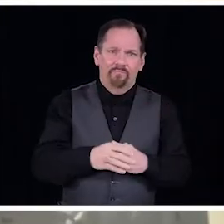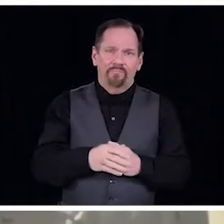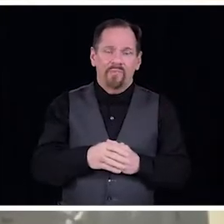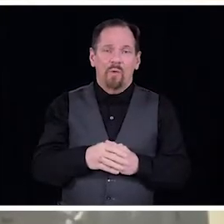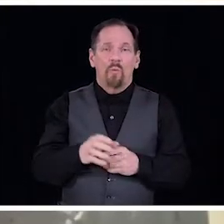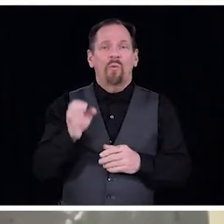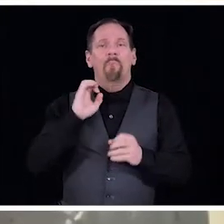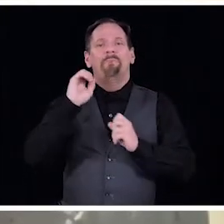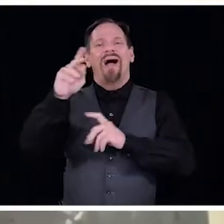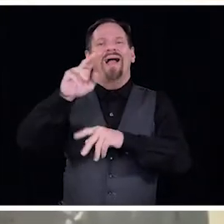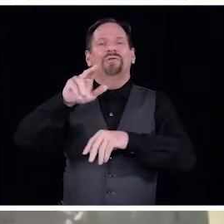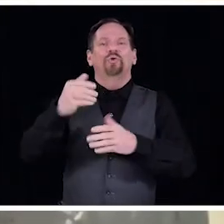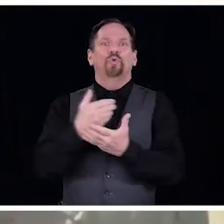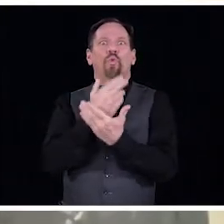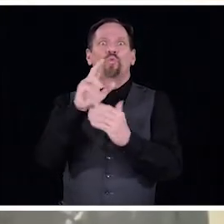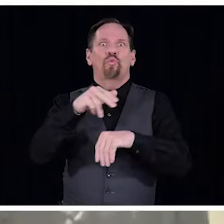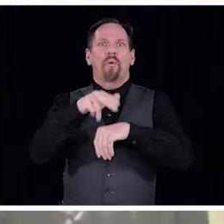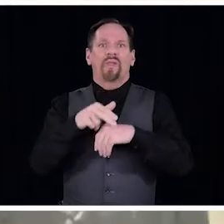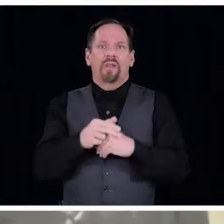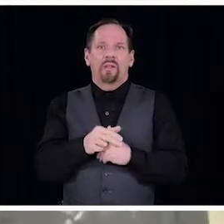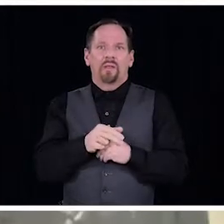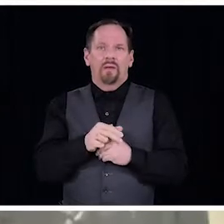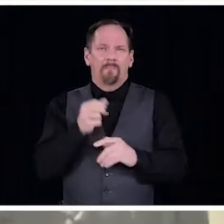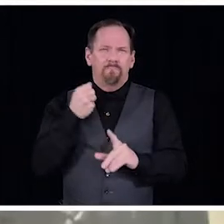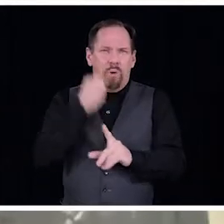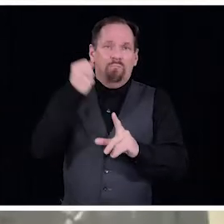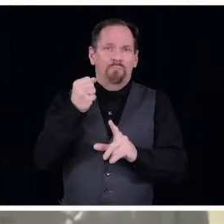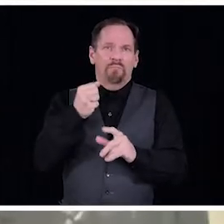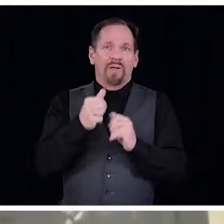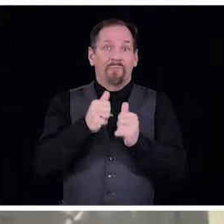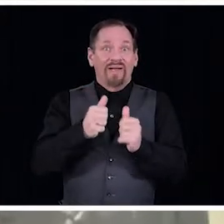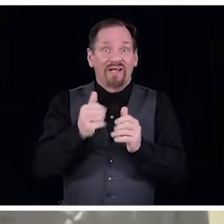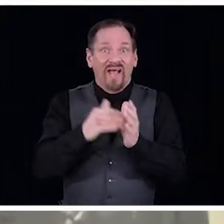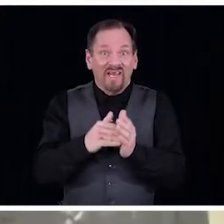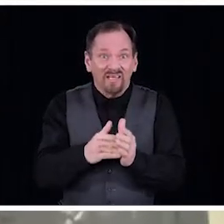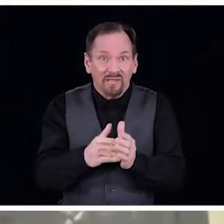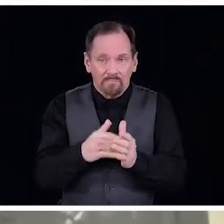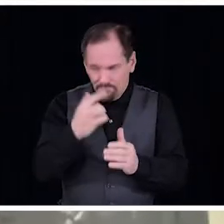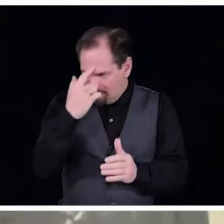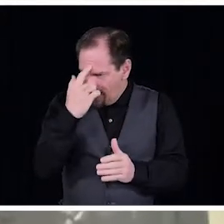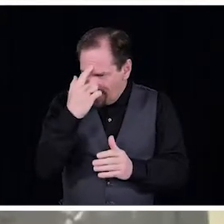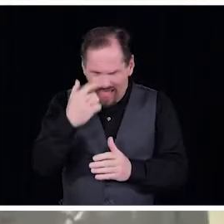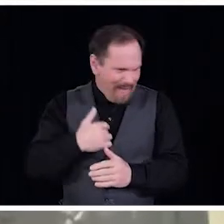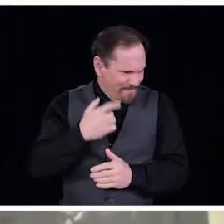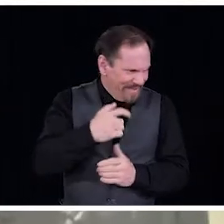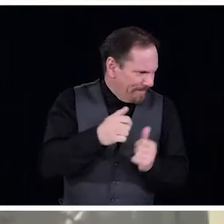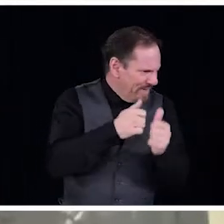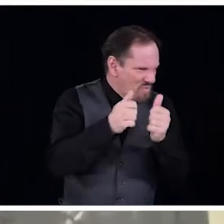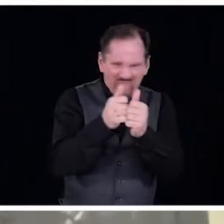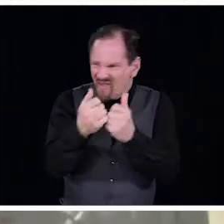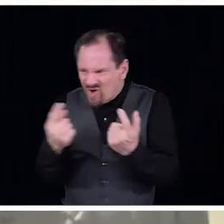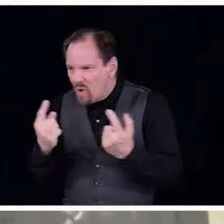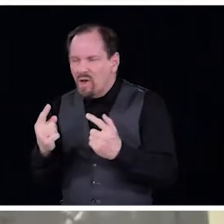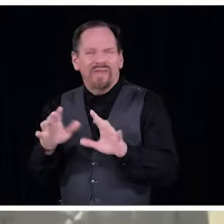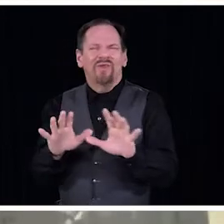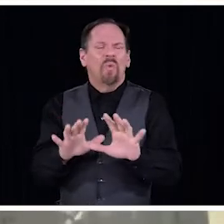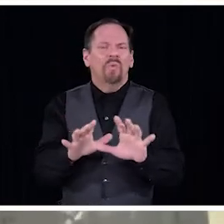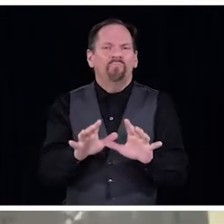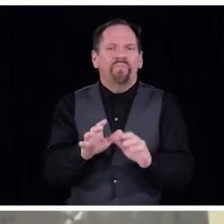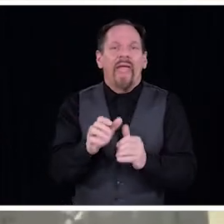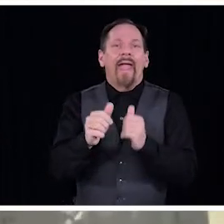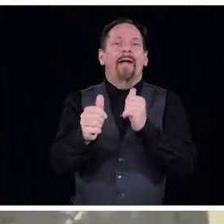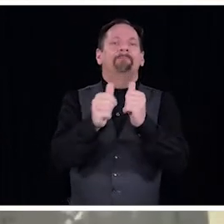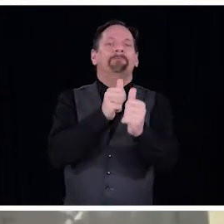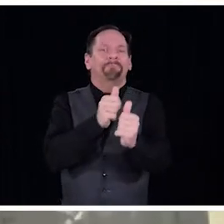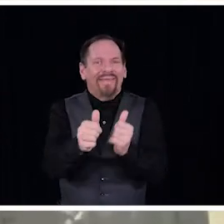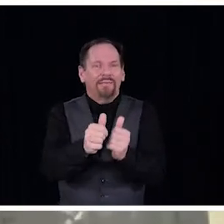competitive mindset when the time comes, and that is totally fine. However, I challenge you to compete as a person who needs